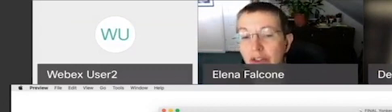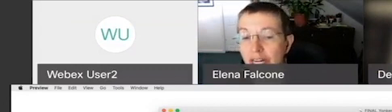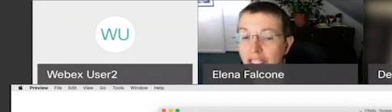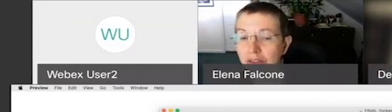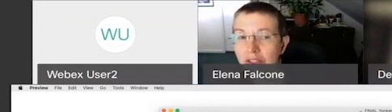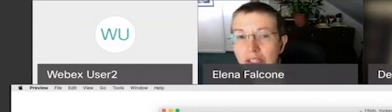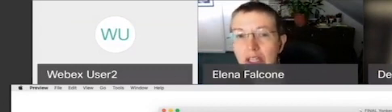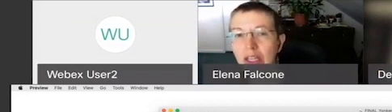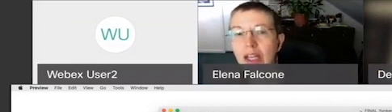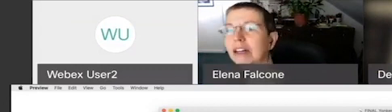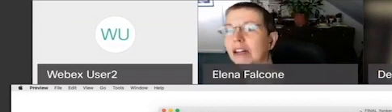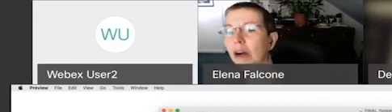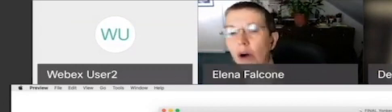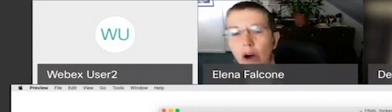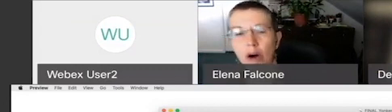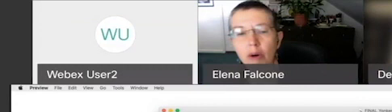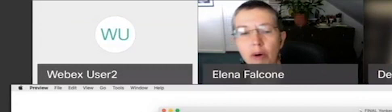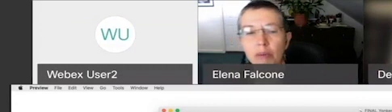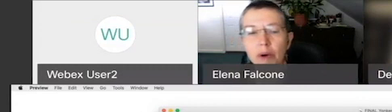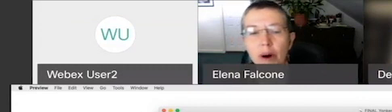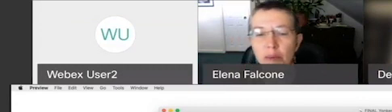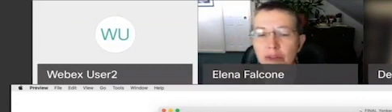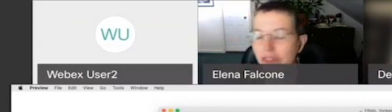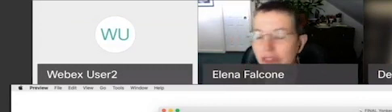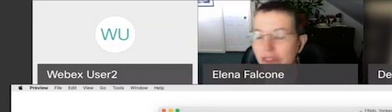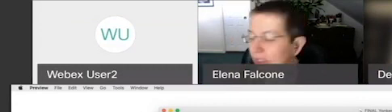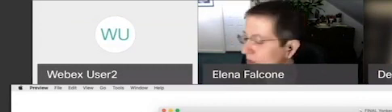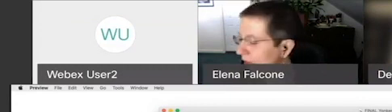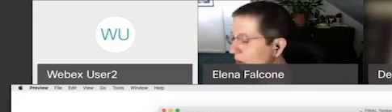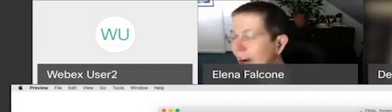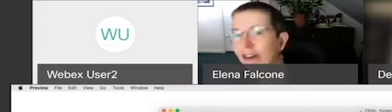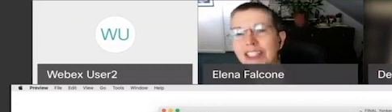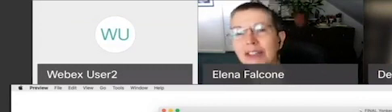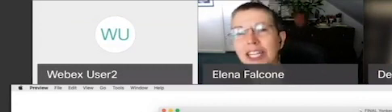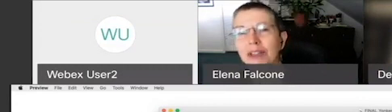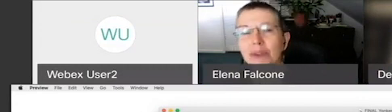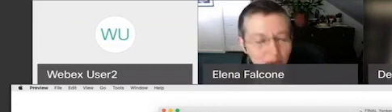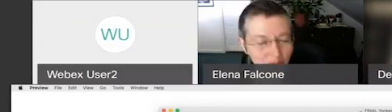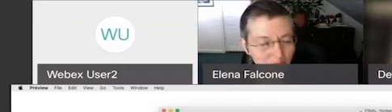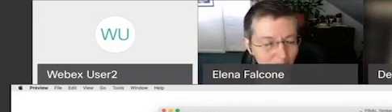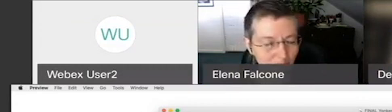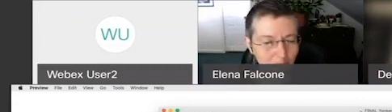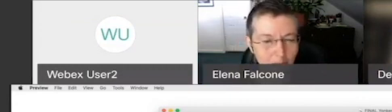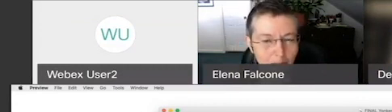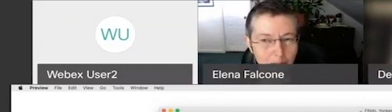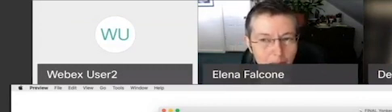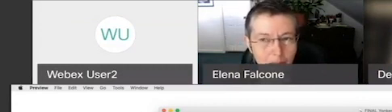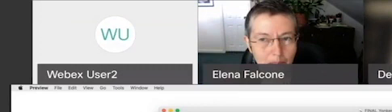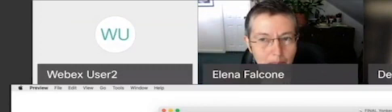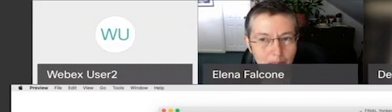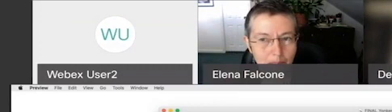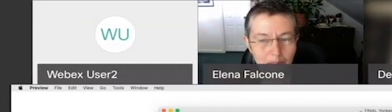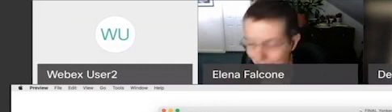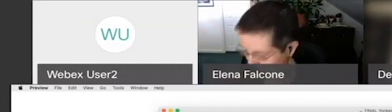directives. And our presenter, Sarah Myers, can now take the floor. Thank you, Elena, and thank you to